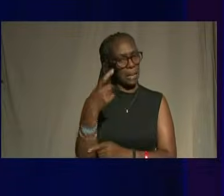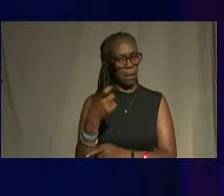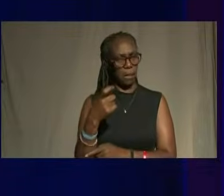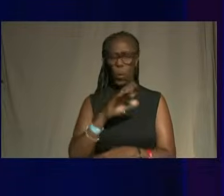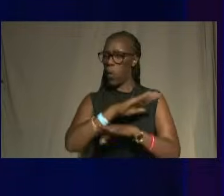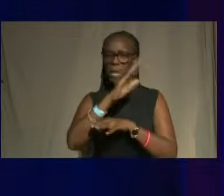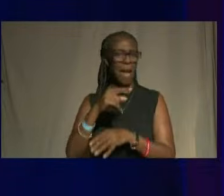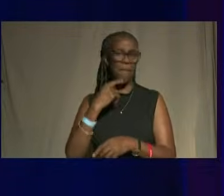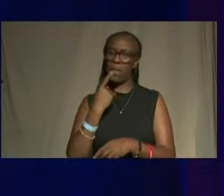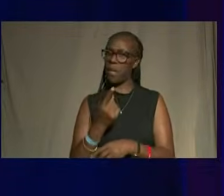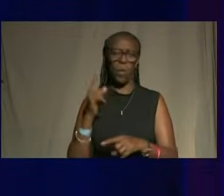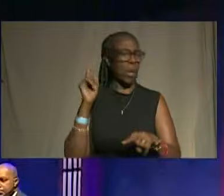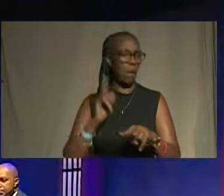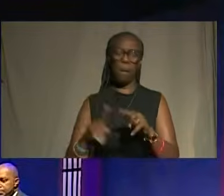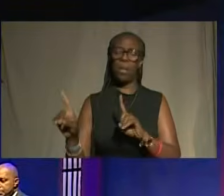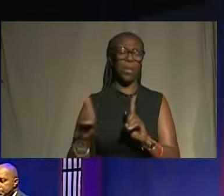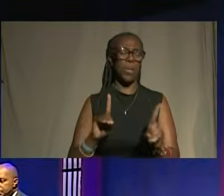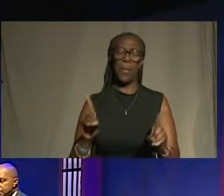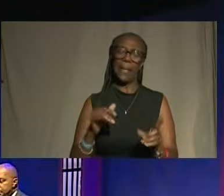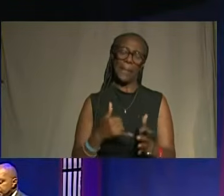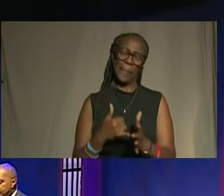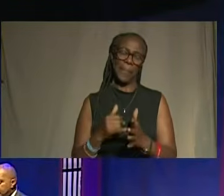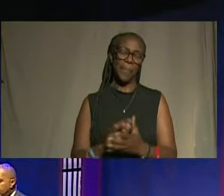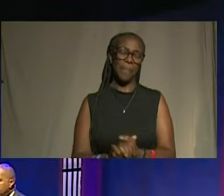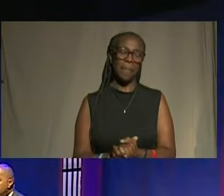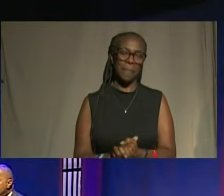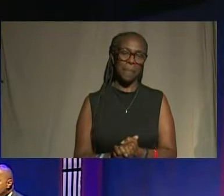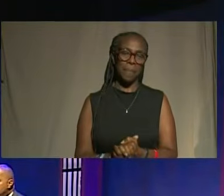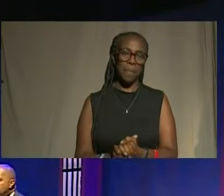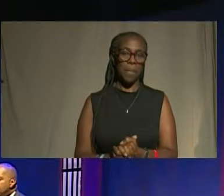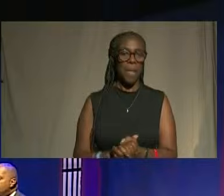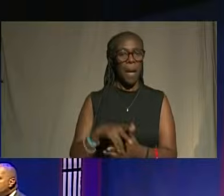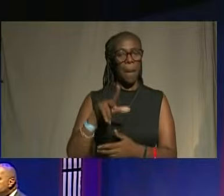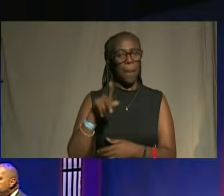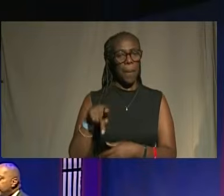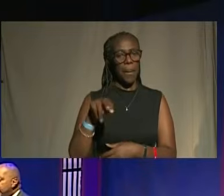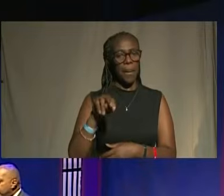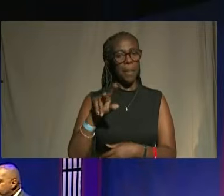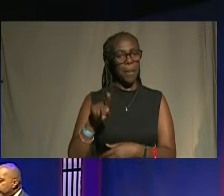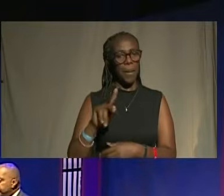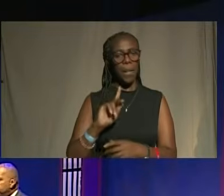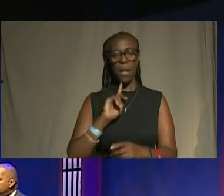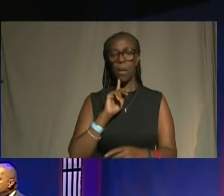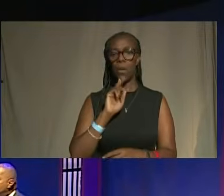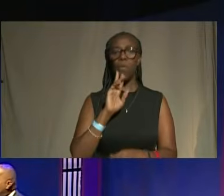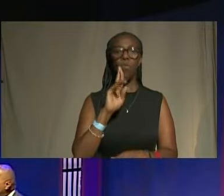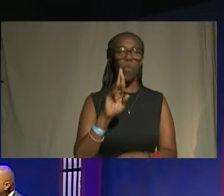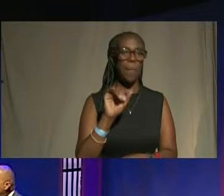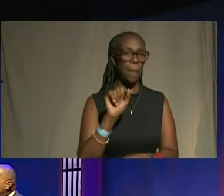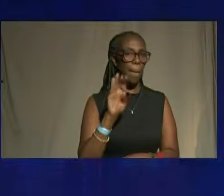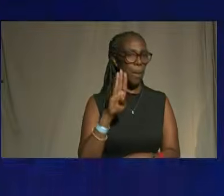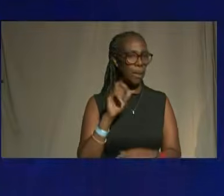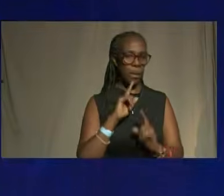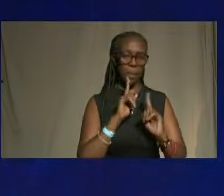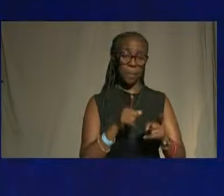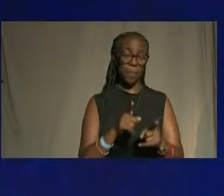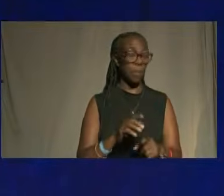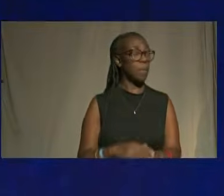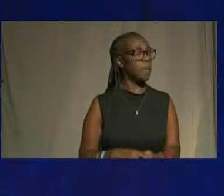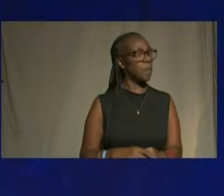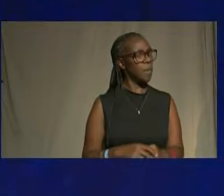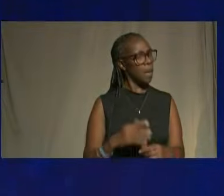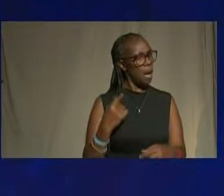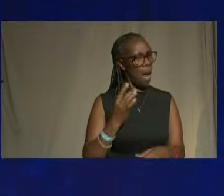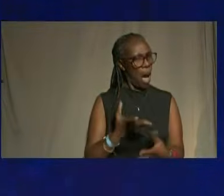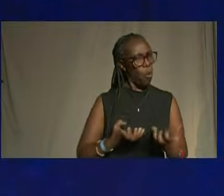our opposition. Thank you, Team JLP. Thank you. Team PNP, your rebuttal. 45 seconds. I want to remind the country that the 1.5 that they boast